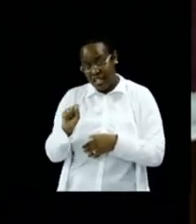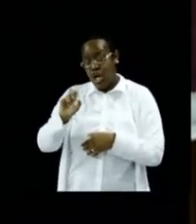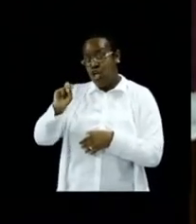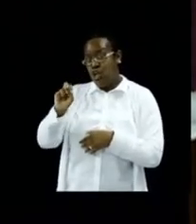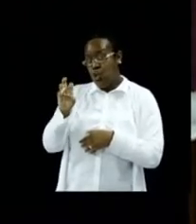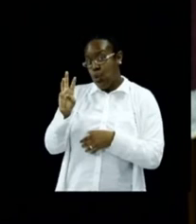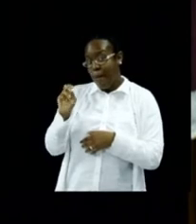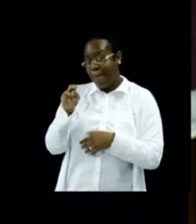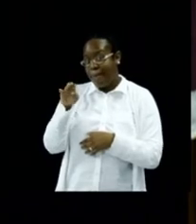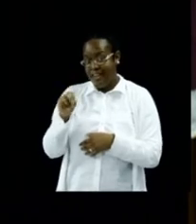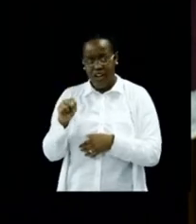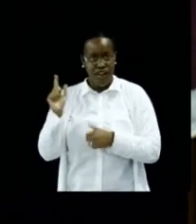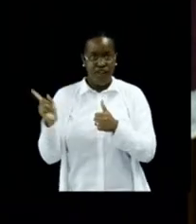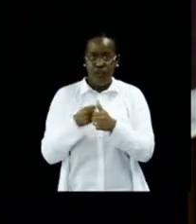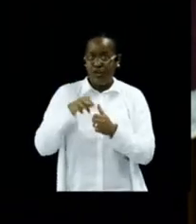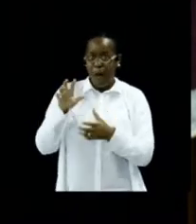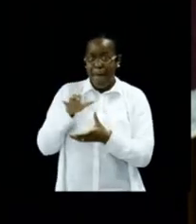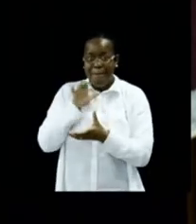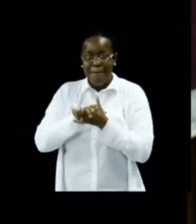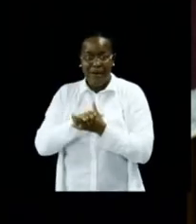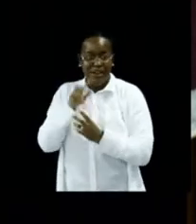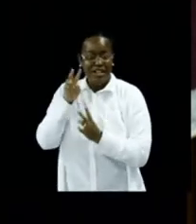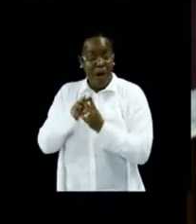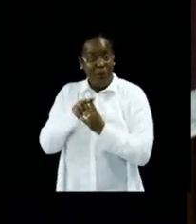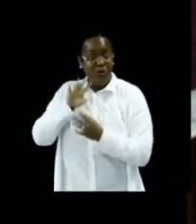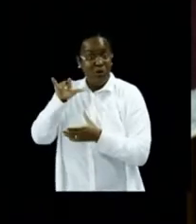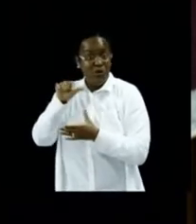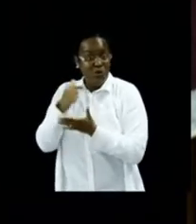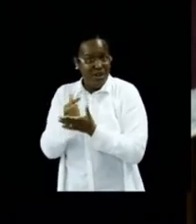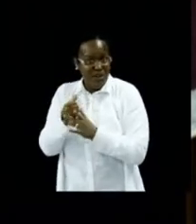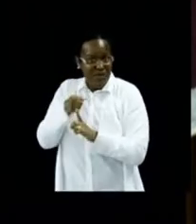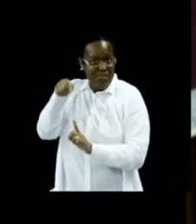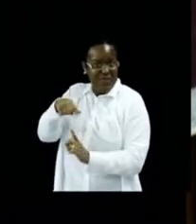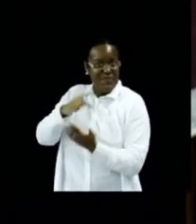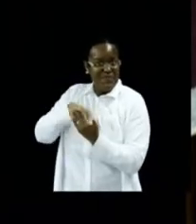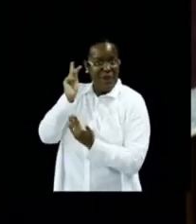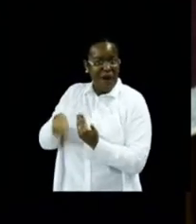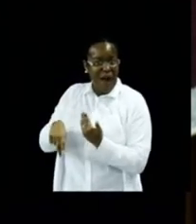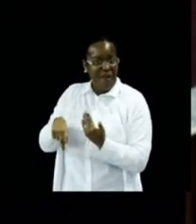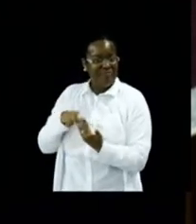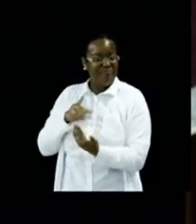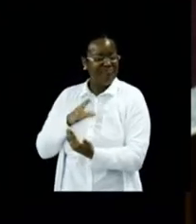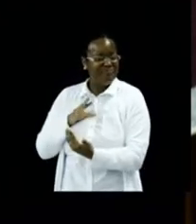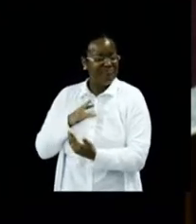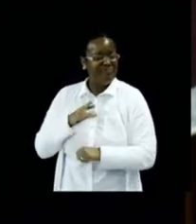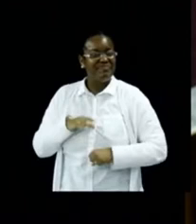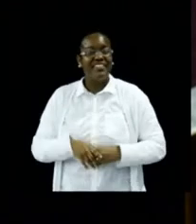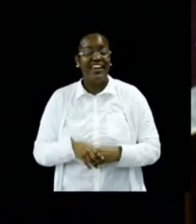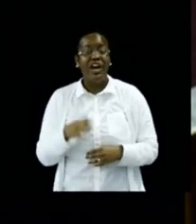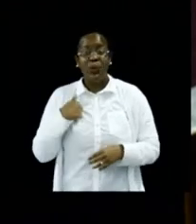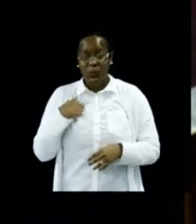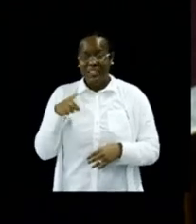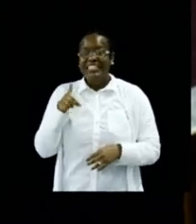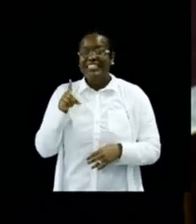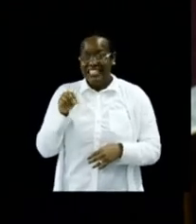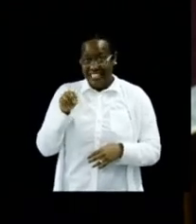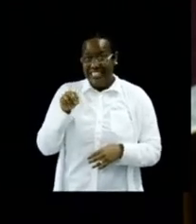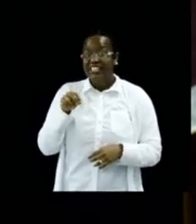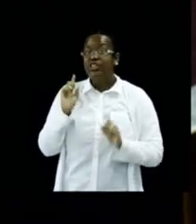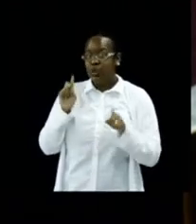were the first married couple to graduate in this program. We had the opportunity to take a trip to